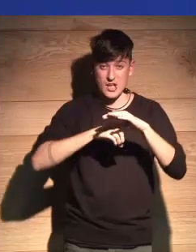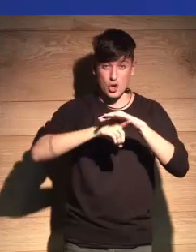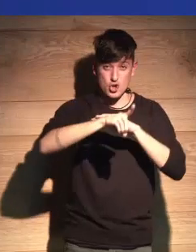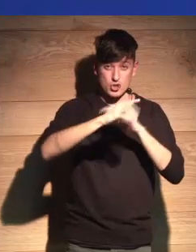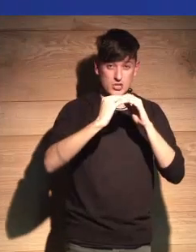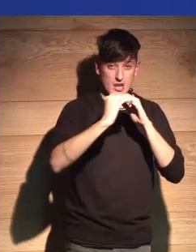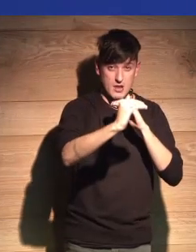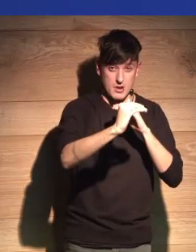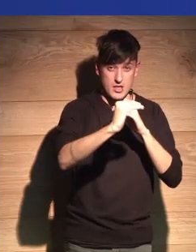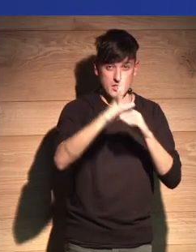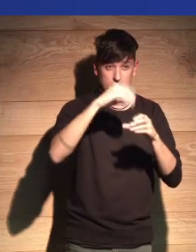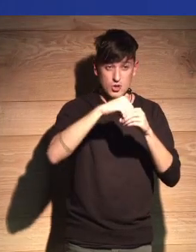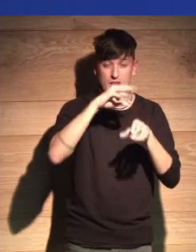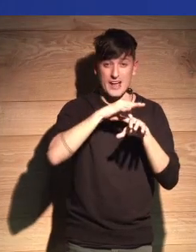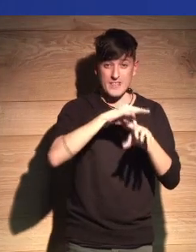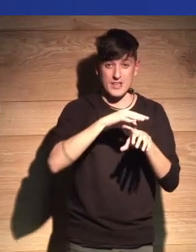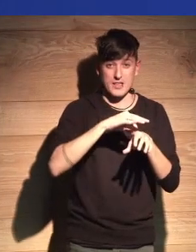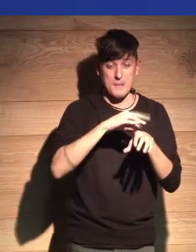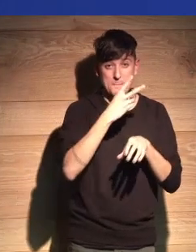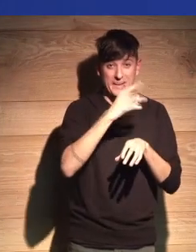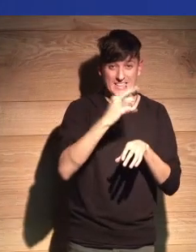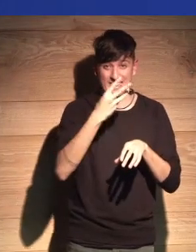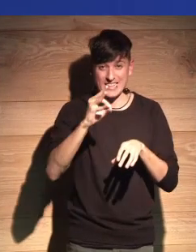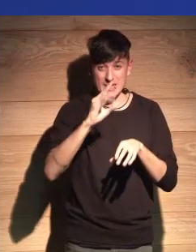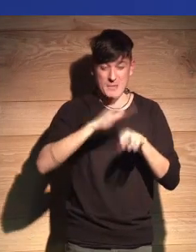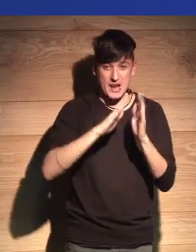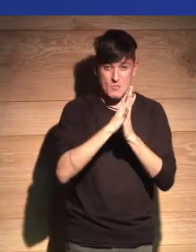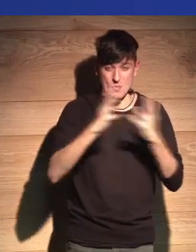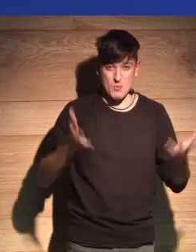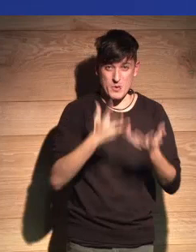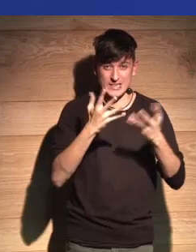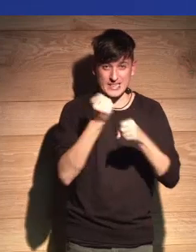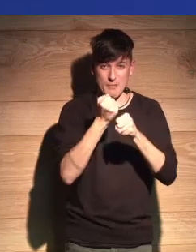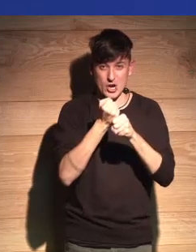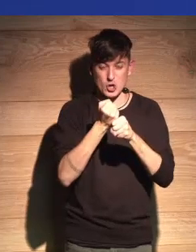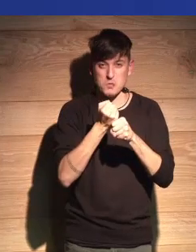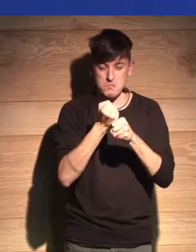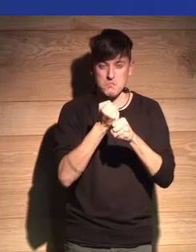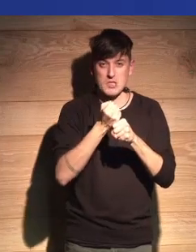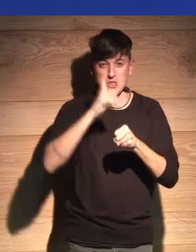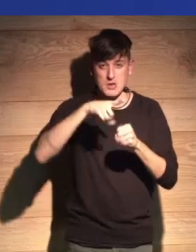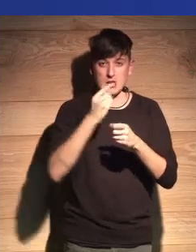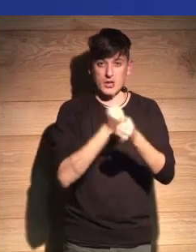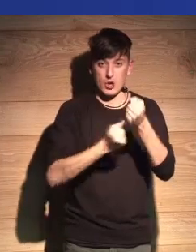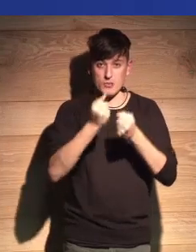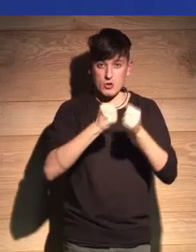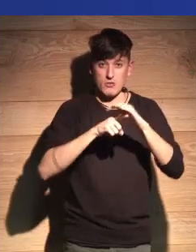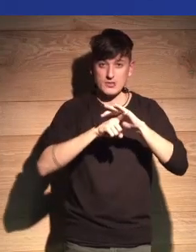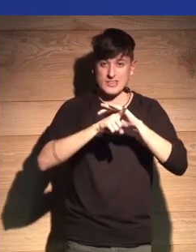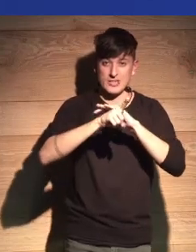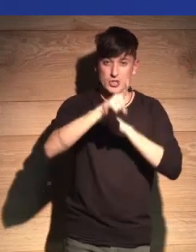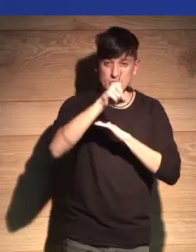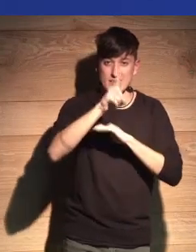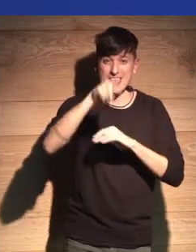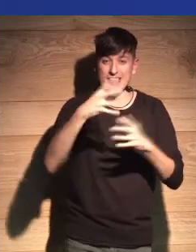goal for sustainable development in the 2030 agenda, promoting